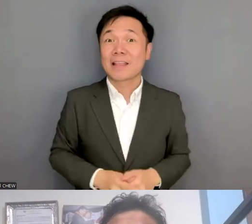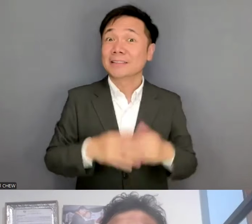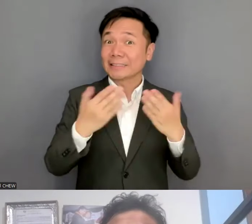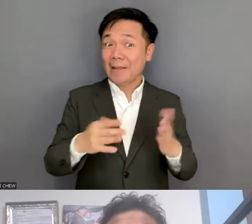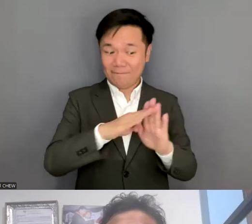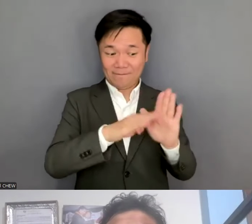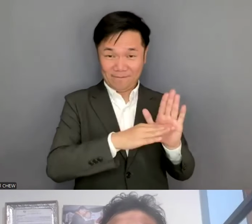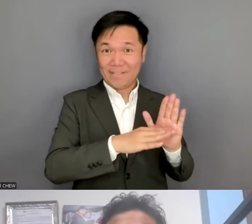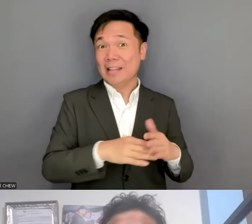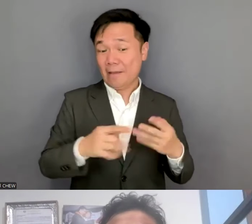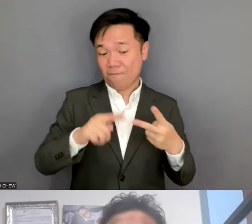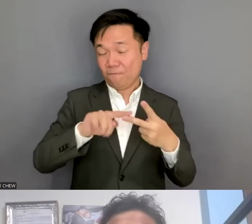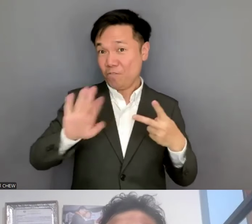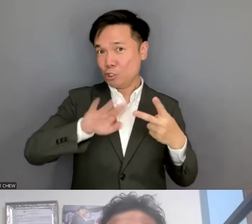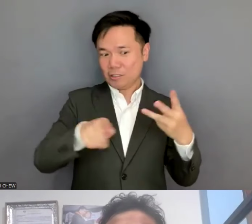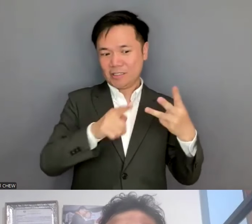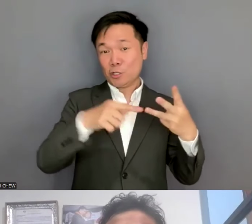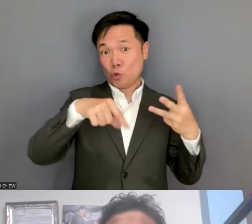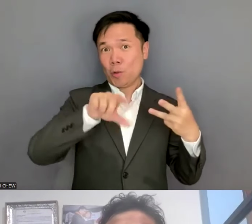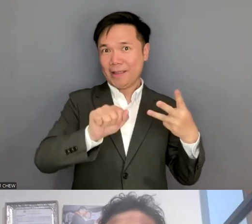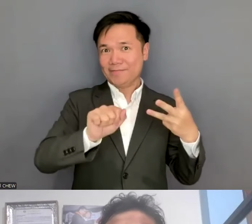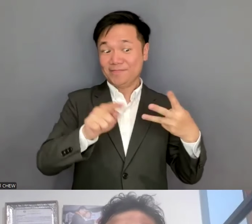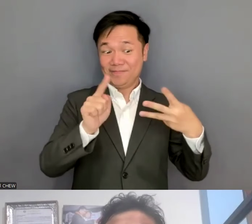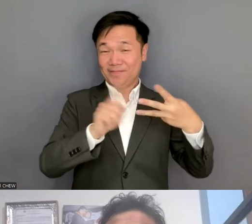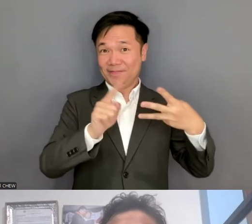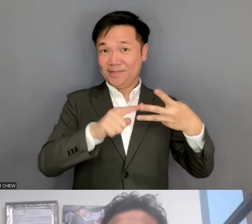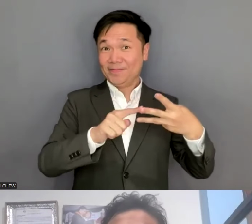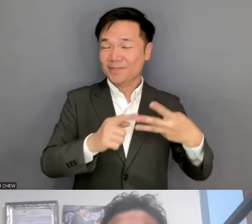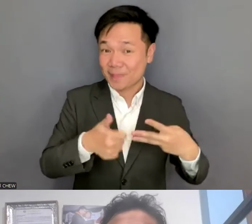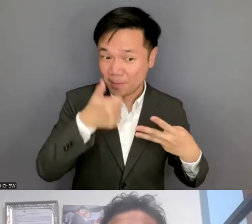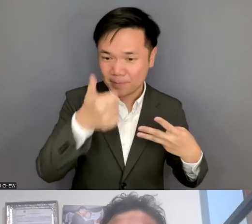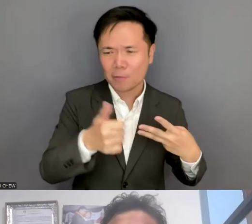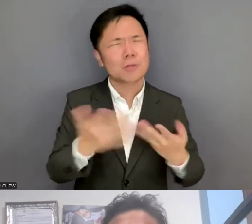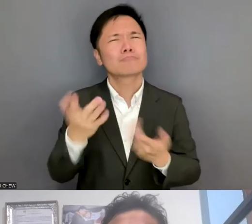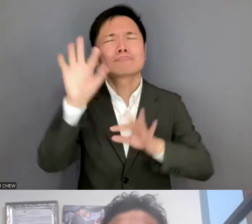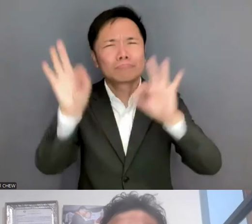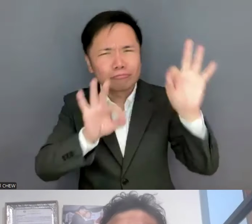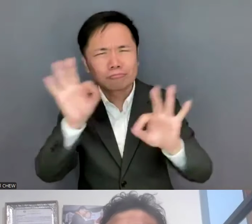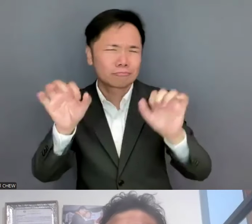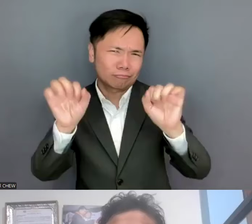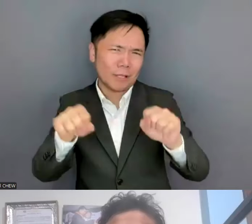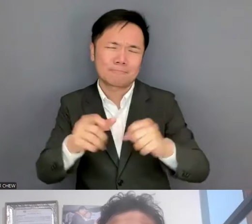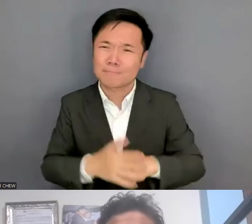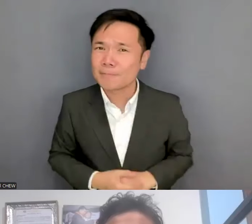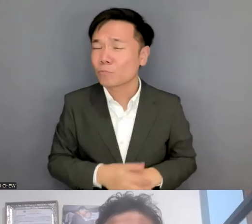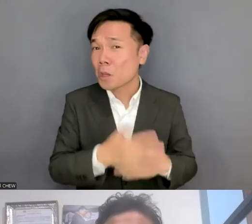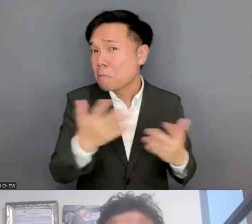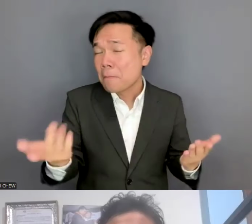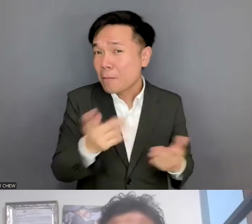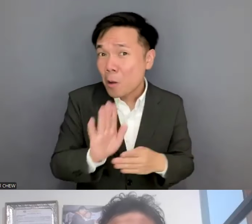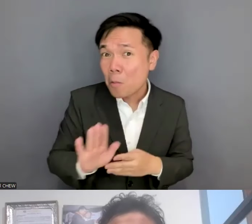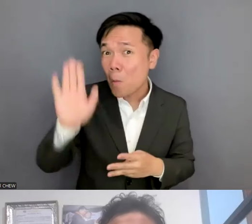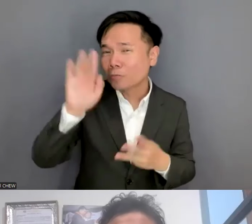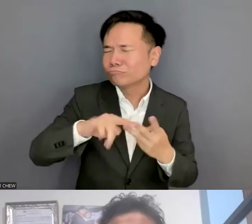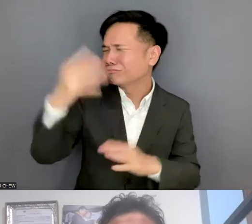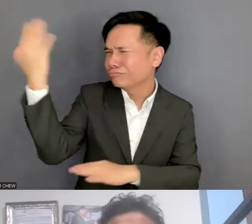into a brief Q&A session. So folks can definitely ask you questions here. We'll just go with one more speaker